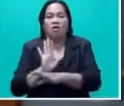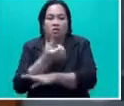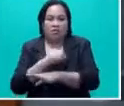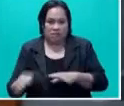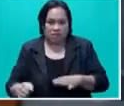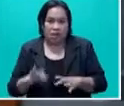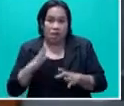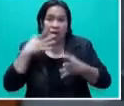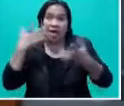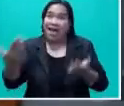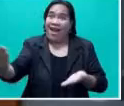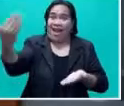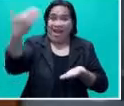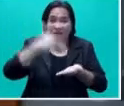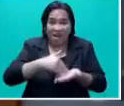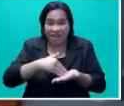soon after they arrive,